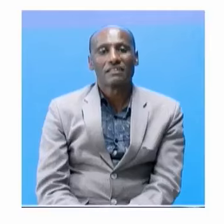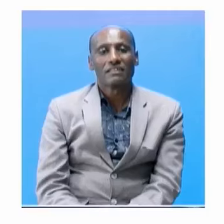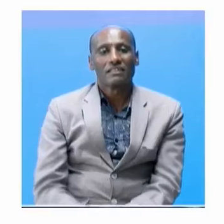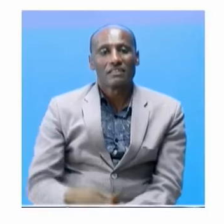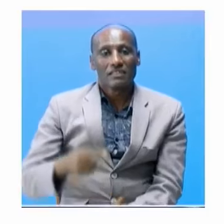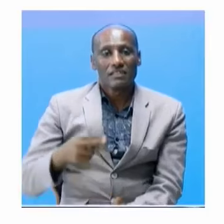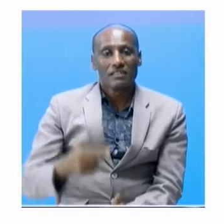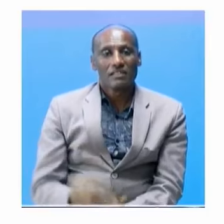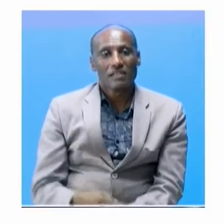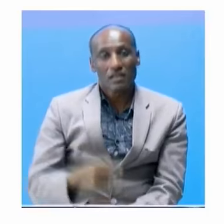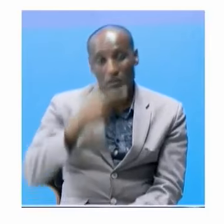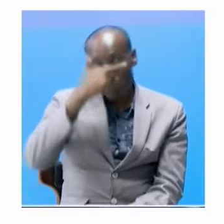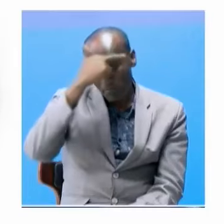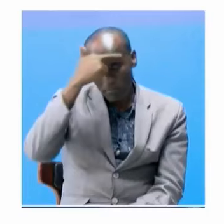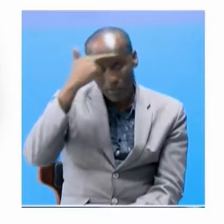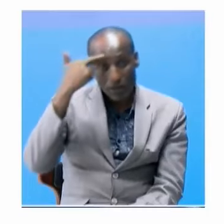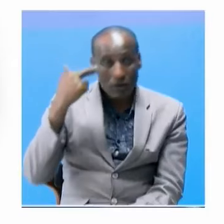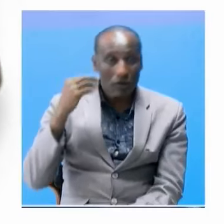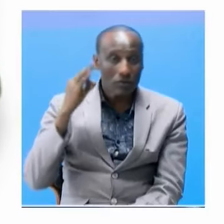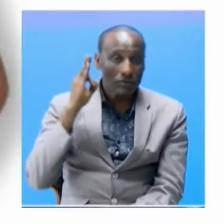because of